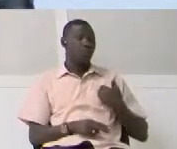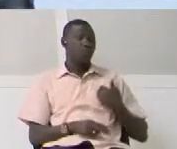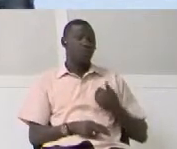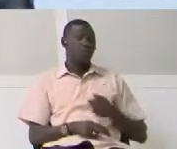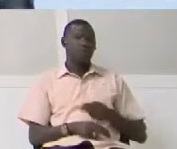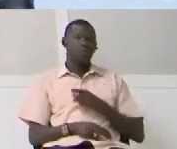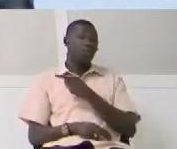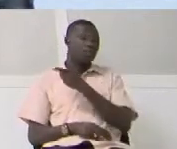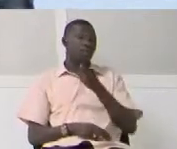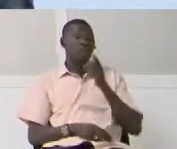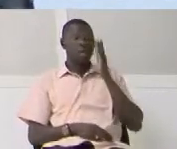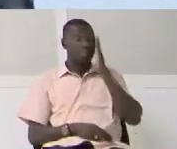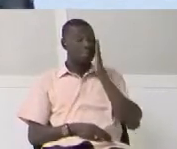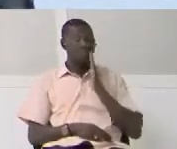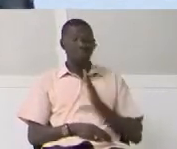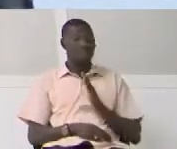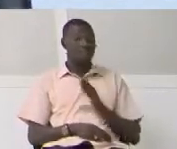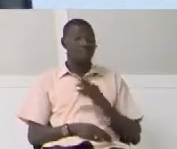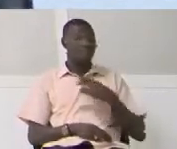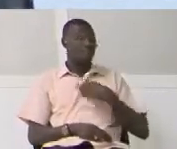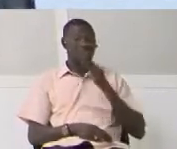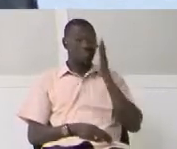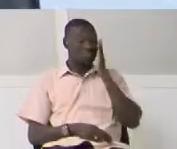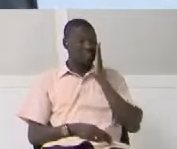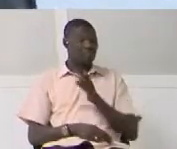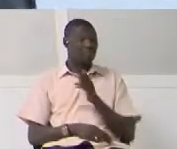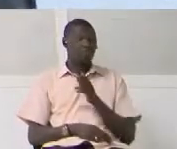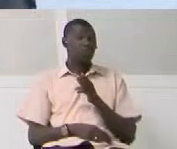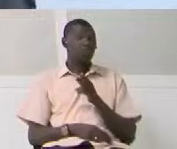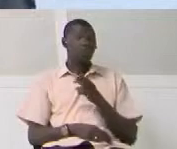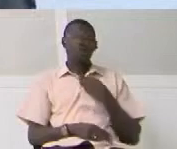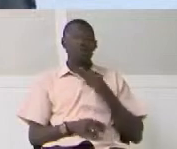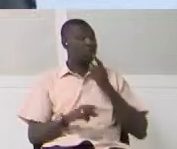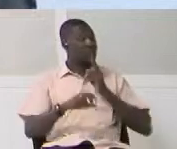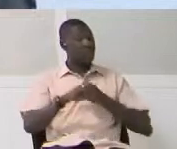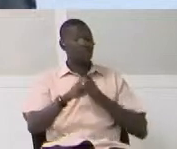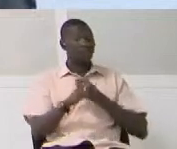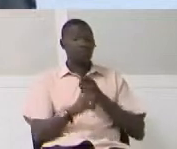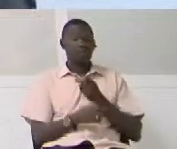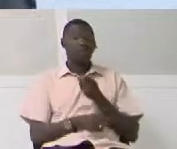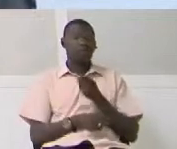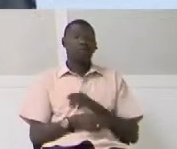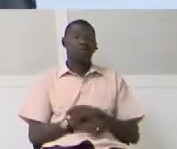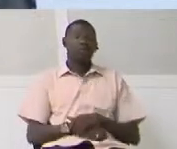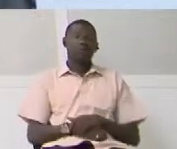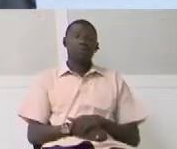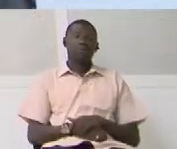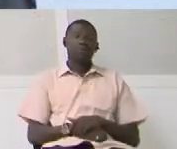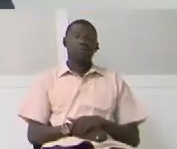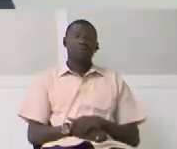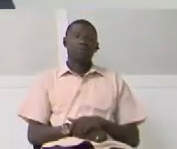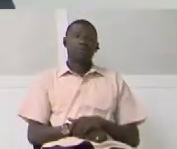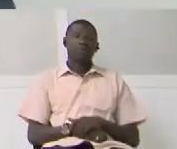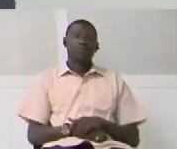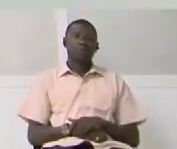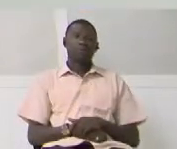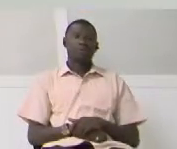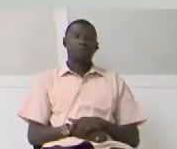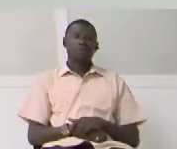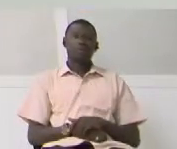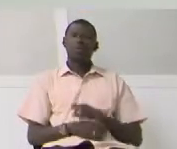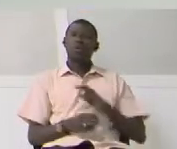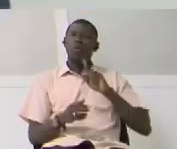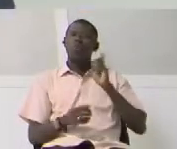mean serious business there. Because they meant serious business. And what do you mean by that? They meant serious